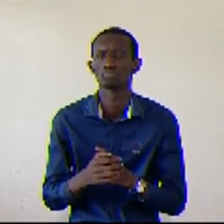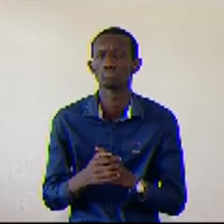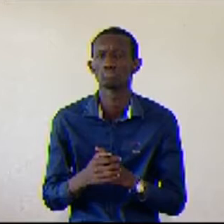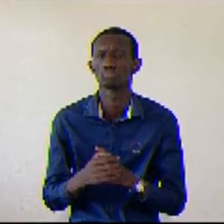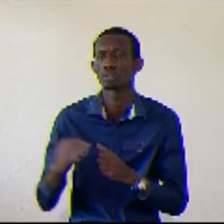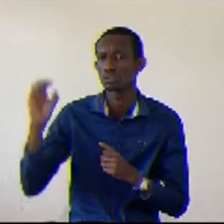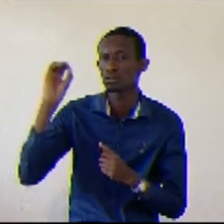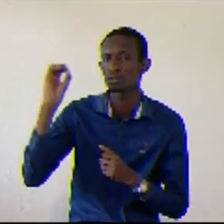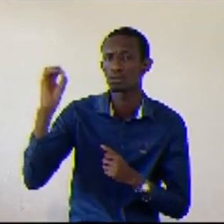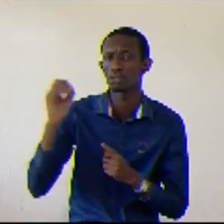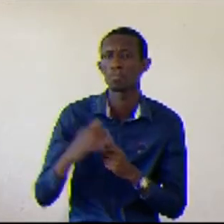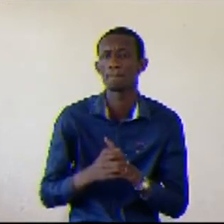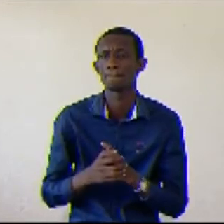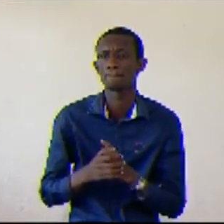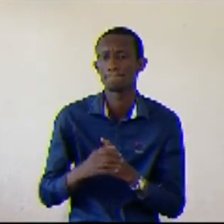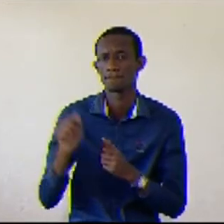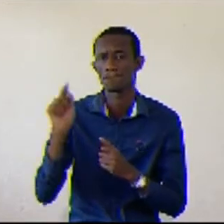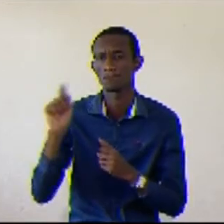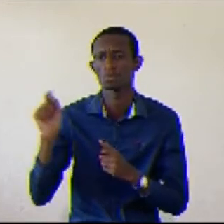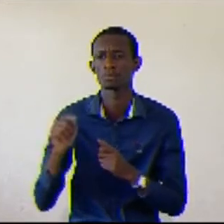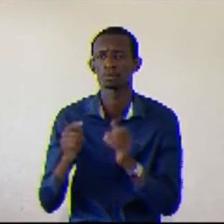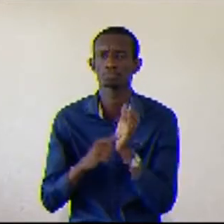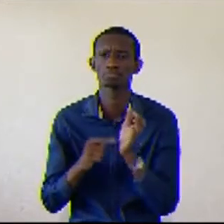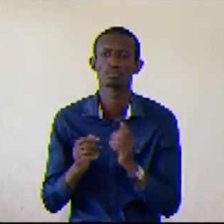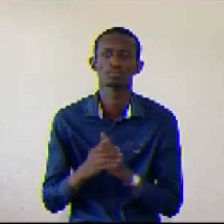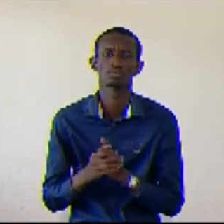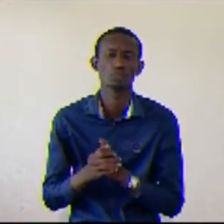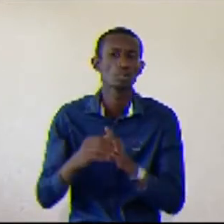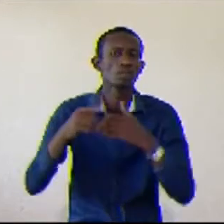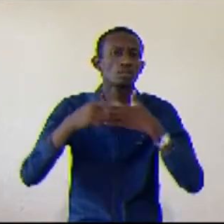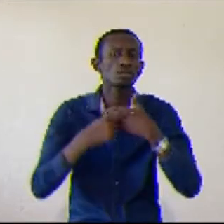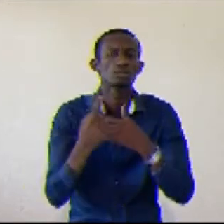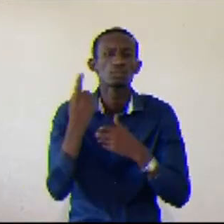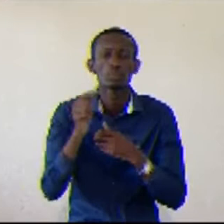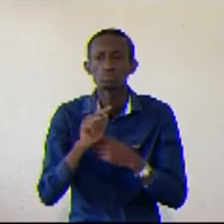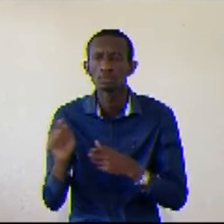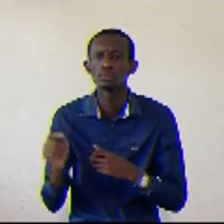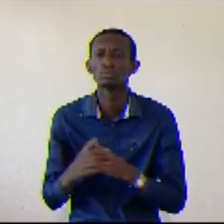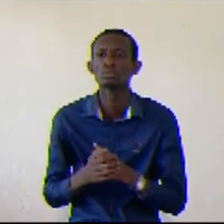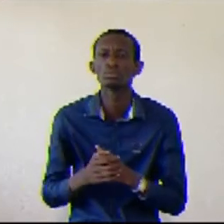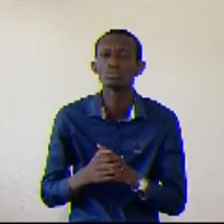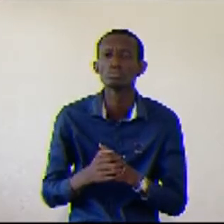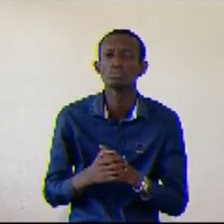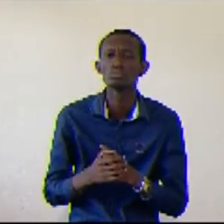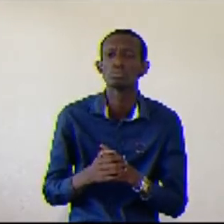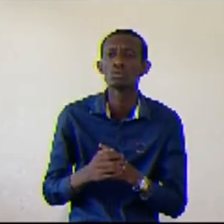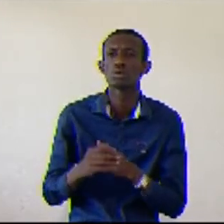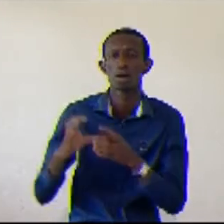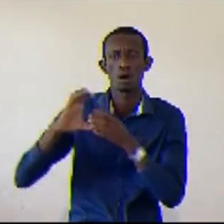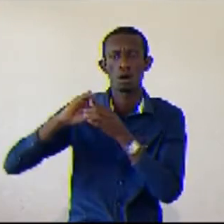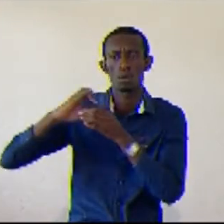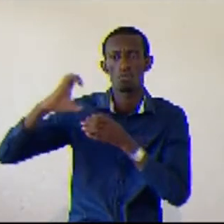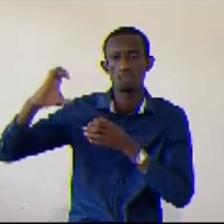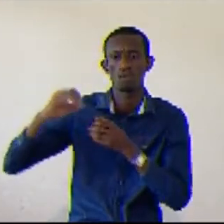0 minus negative 1 divided by alpha minus